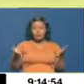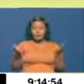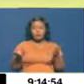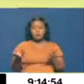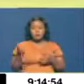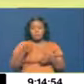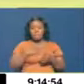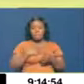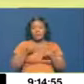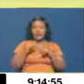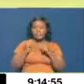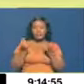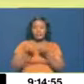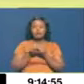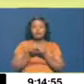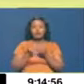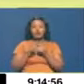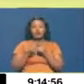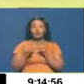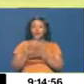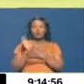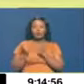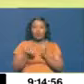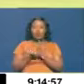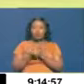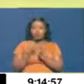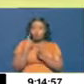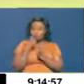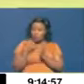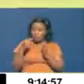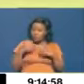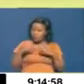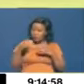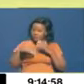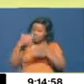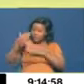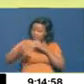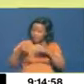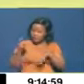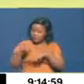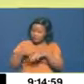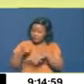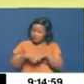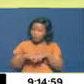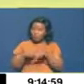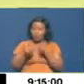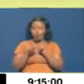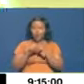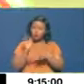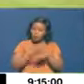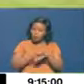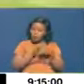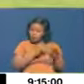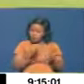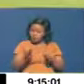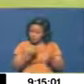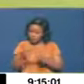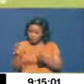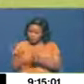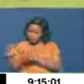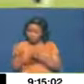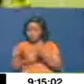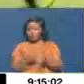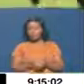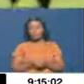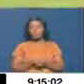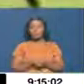my team is in the next time in good preparation, inshallah. Okay. Meanwhile, Kenya's